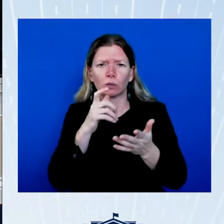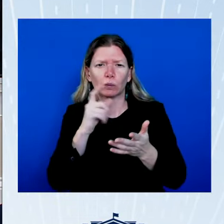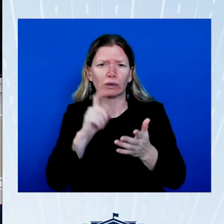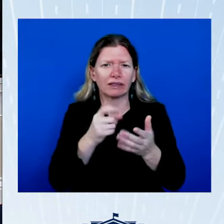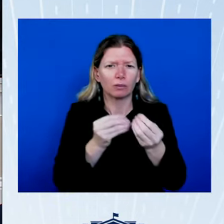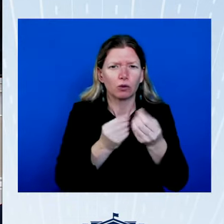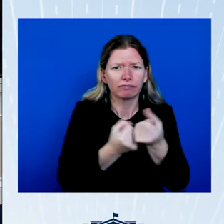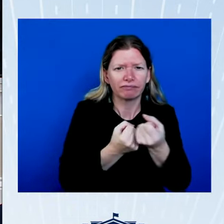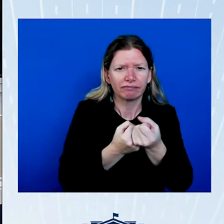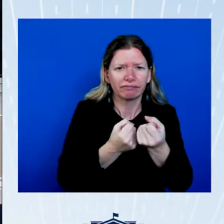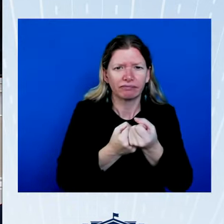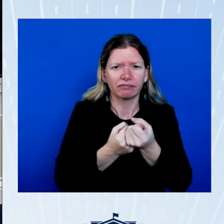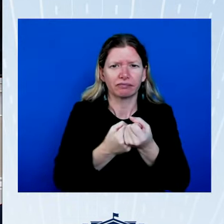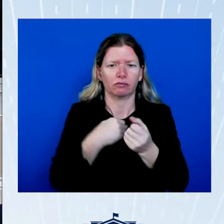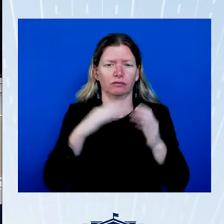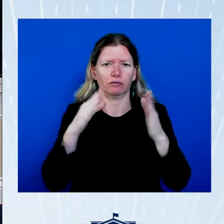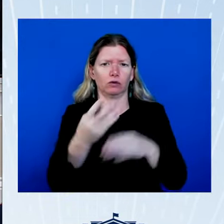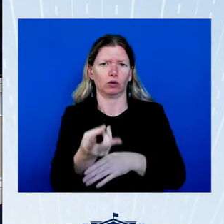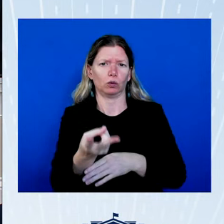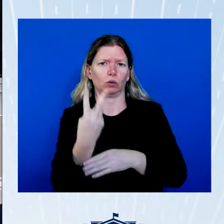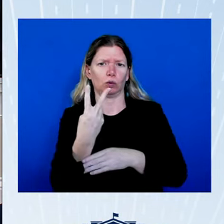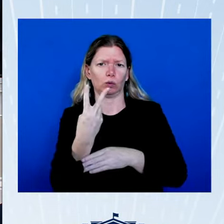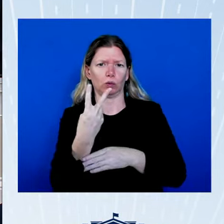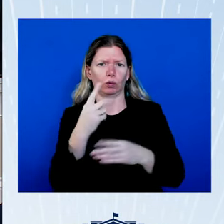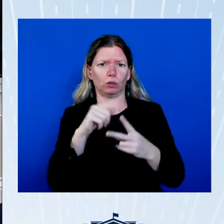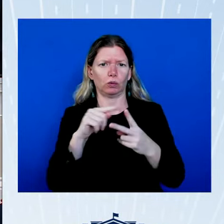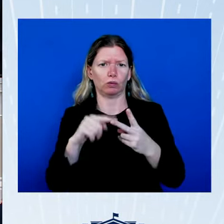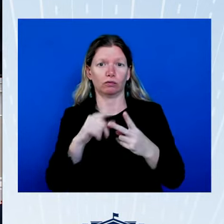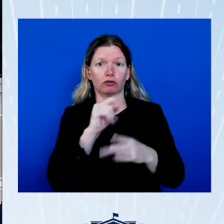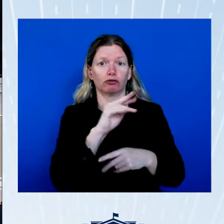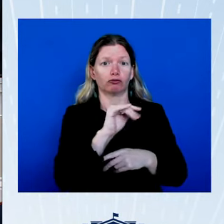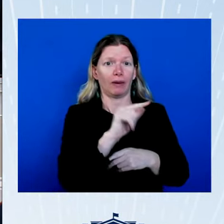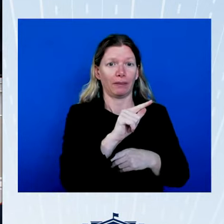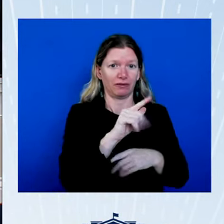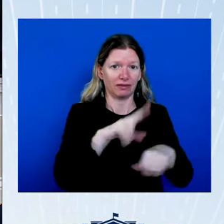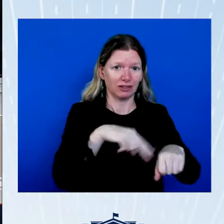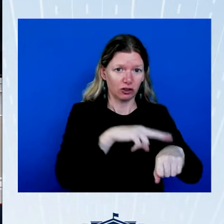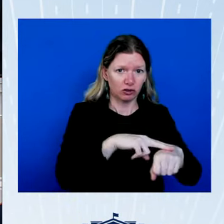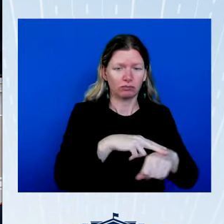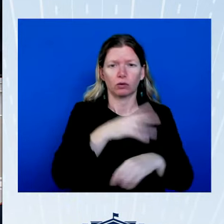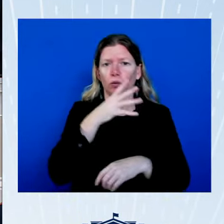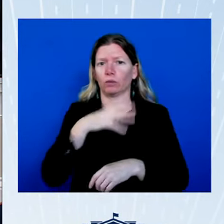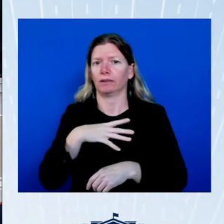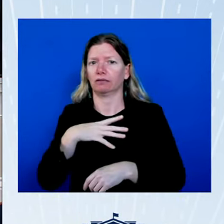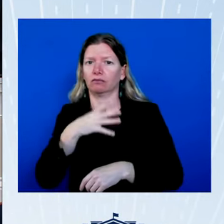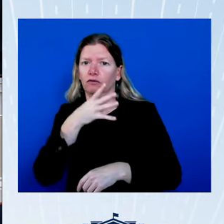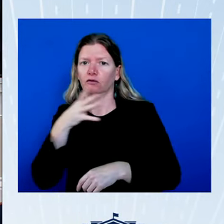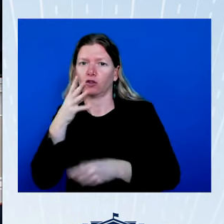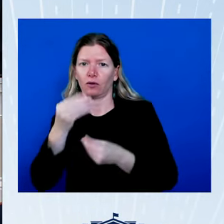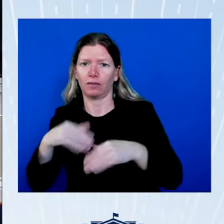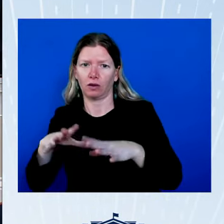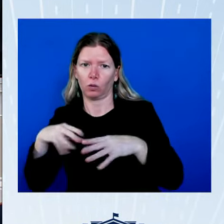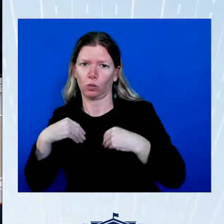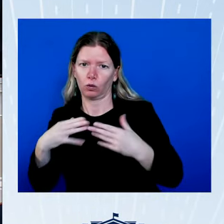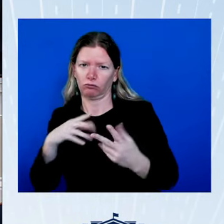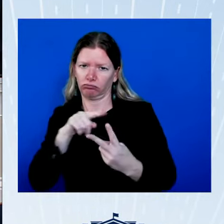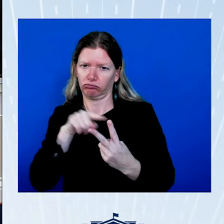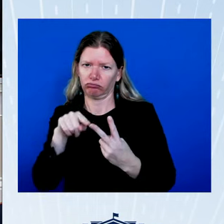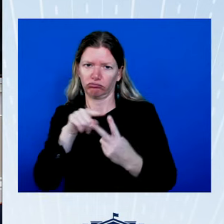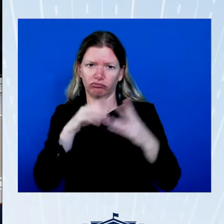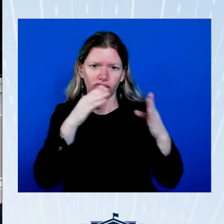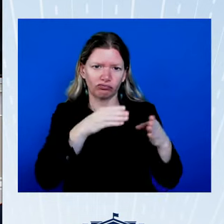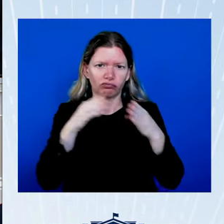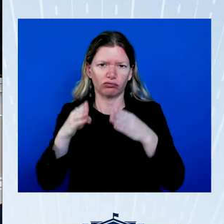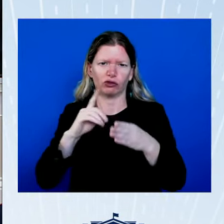and excited to make the announcement today. And we're also making proactive investments through the historic bipartisan infrastructure law and Inflation Reduction